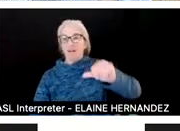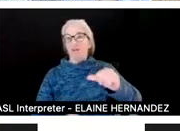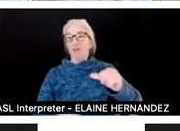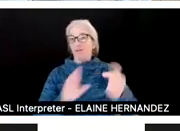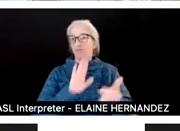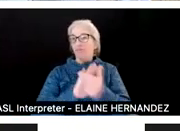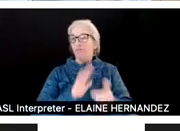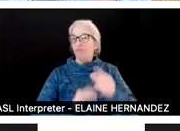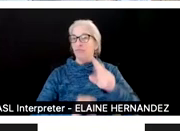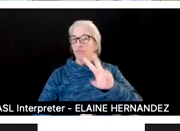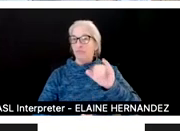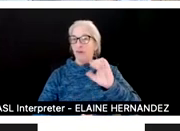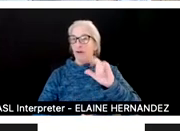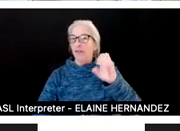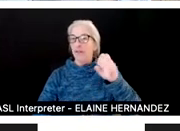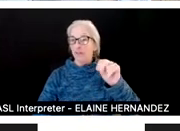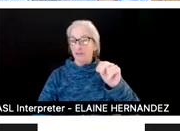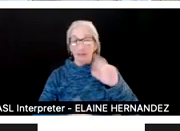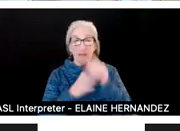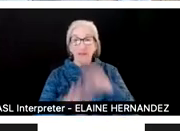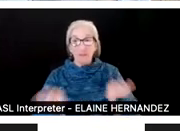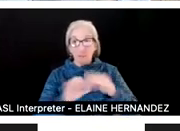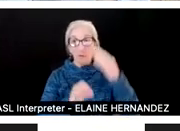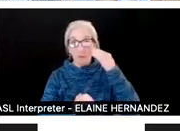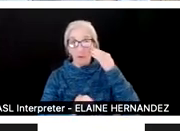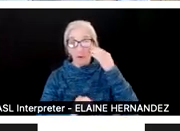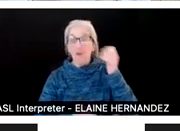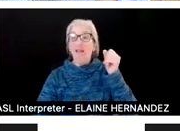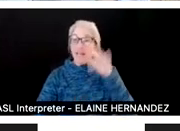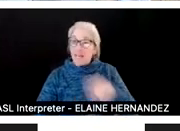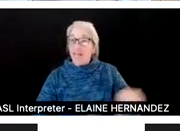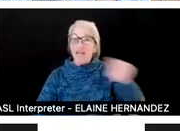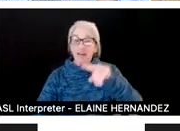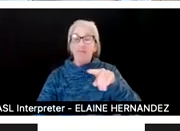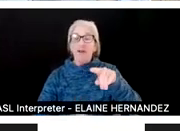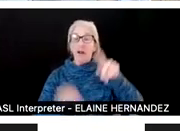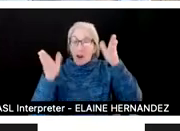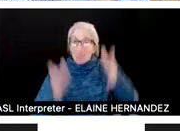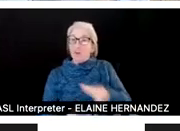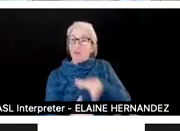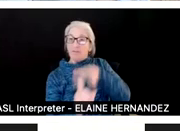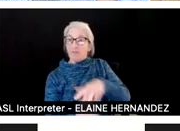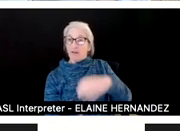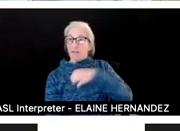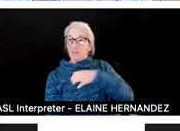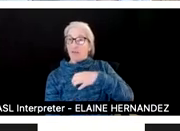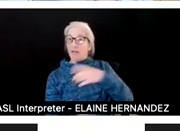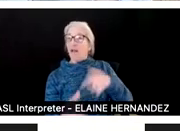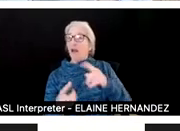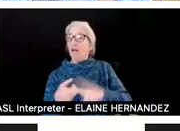that's important for people to know, because if they do file a complaint and something else happens, they